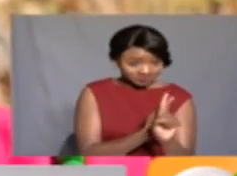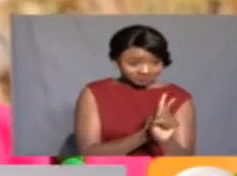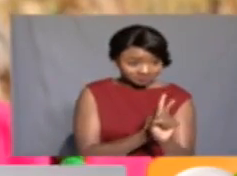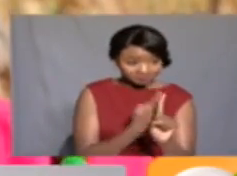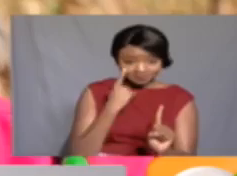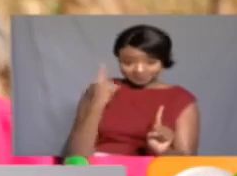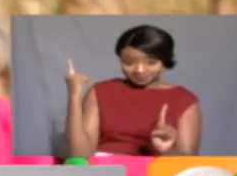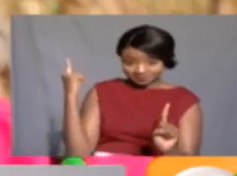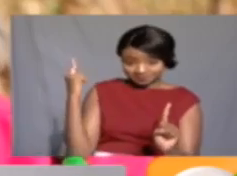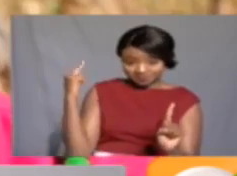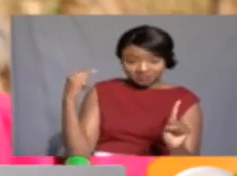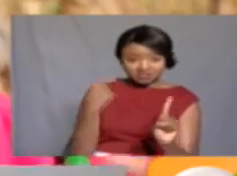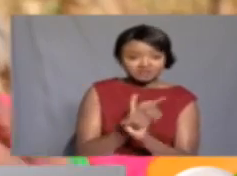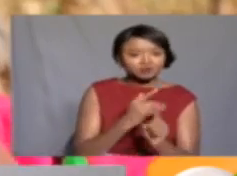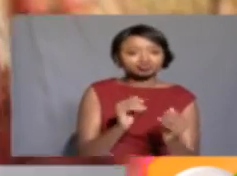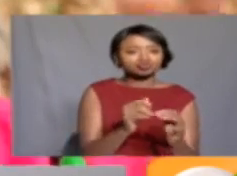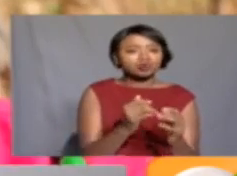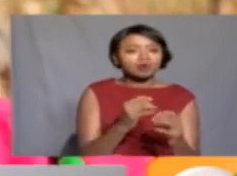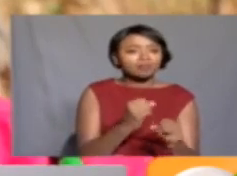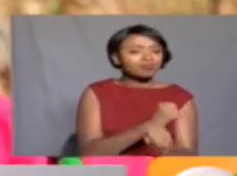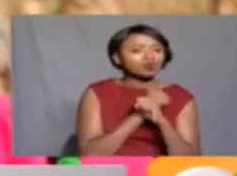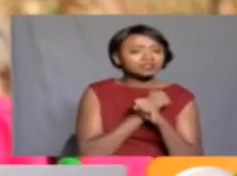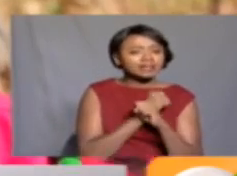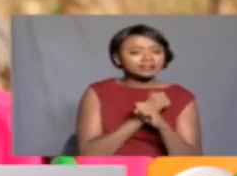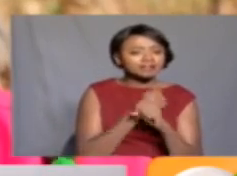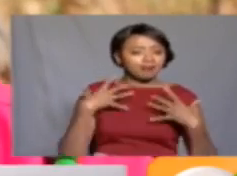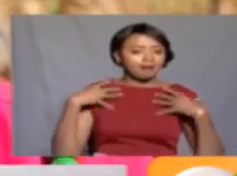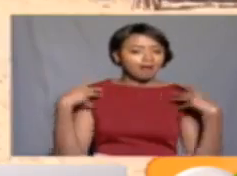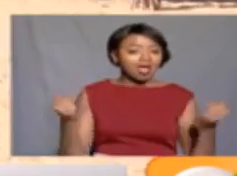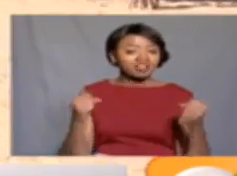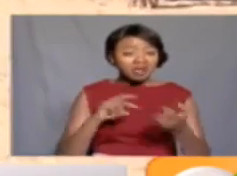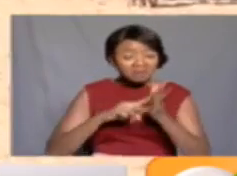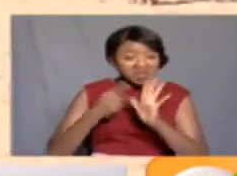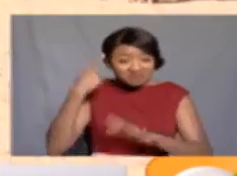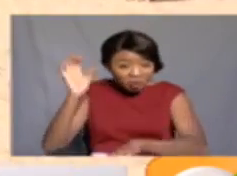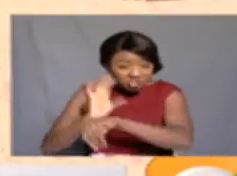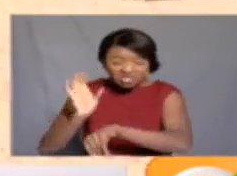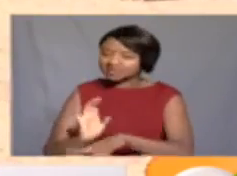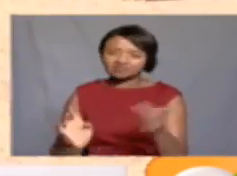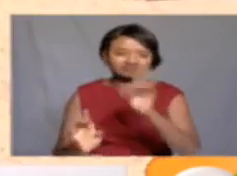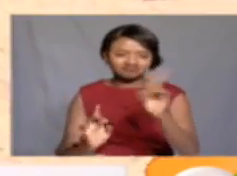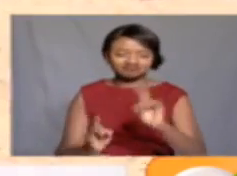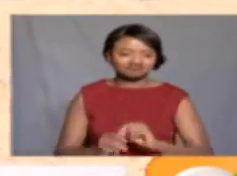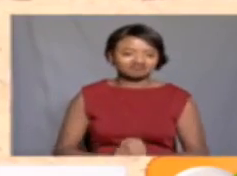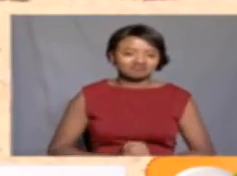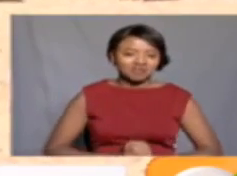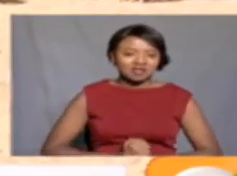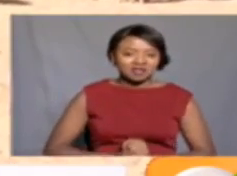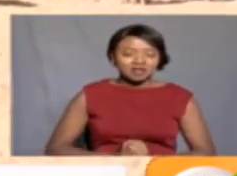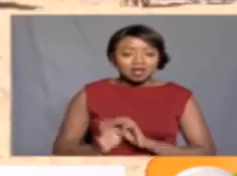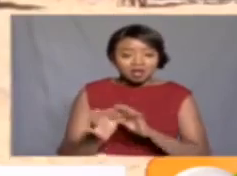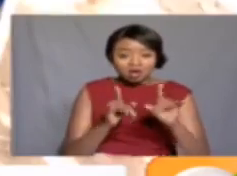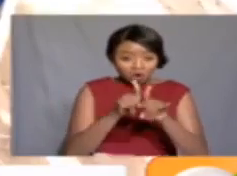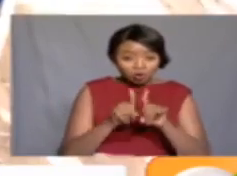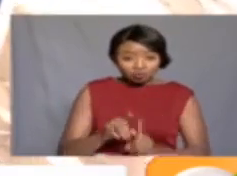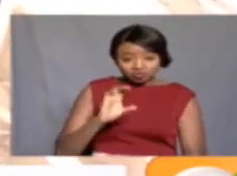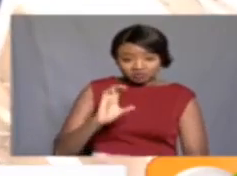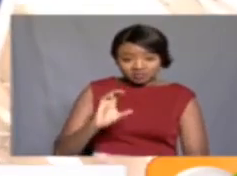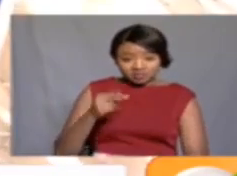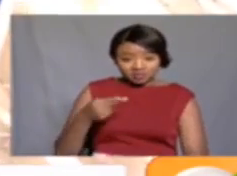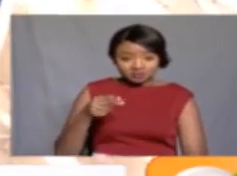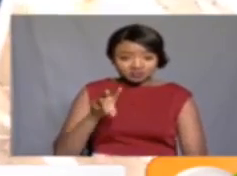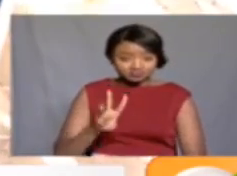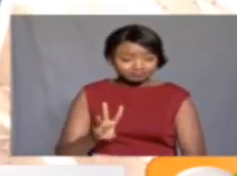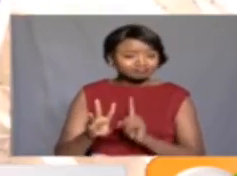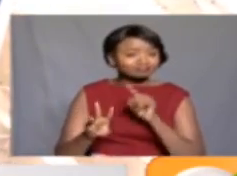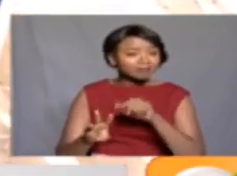ya kuchunga tu afya. Mina, hii si ya kufaa upofyo. Low literacy levels among CHVs was what necessitated the use of